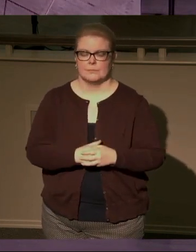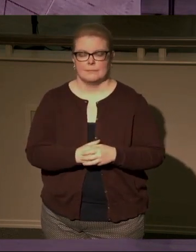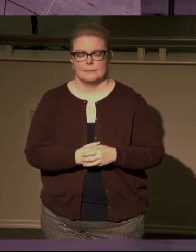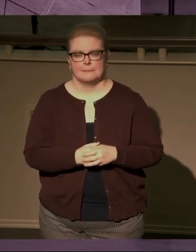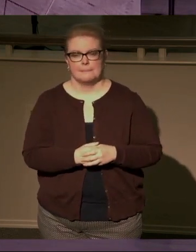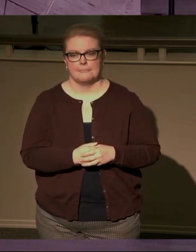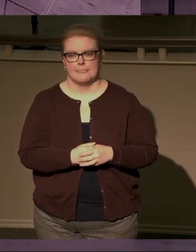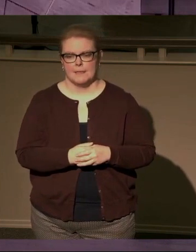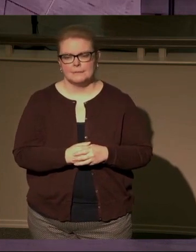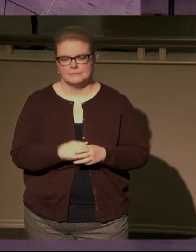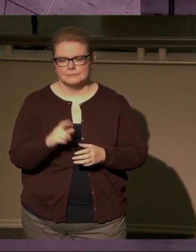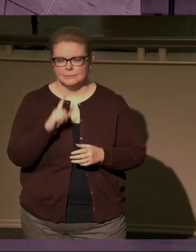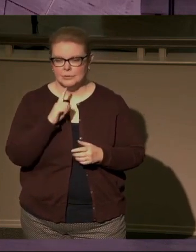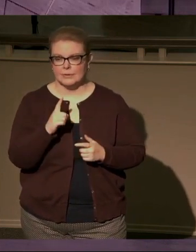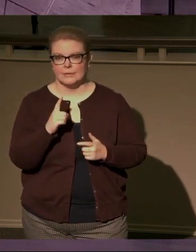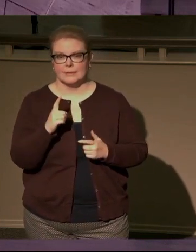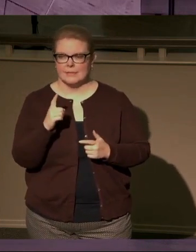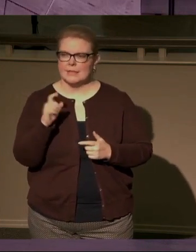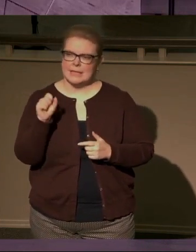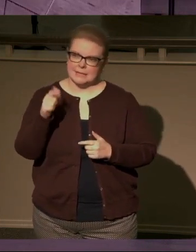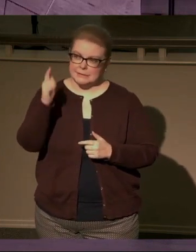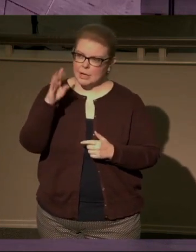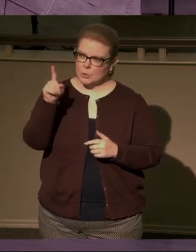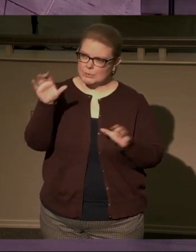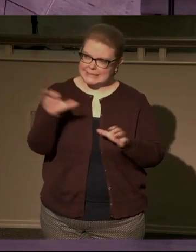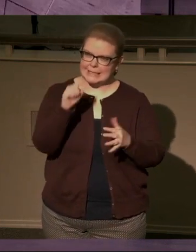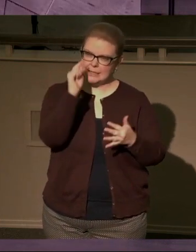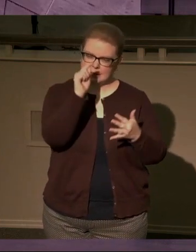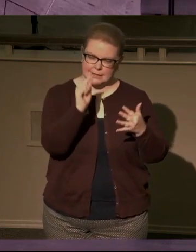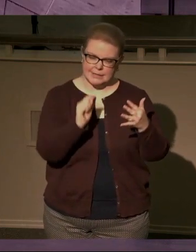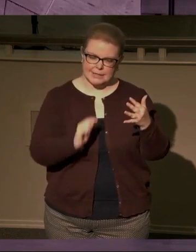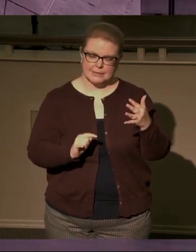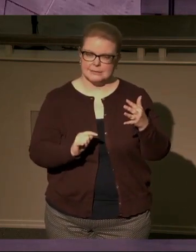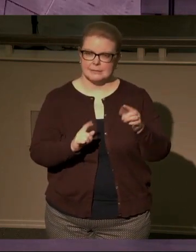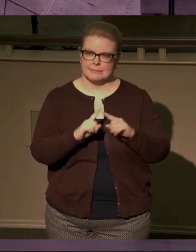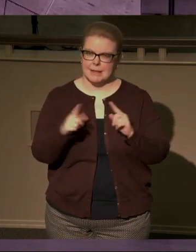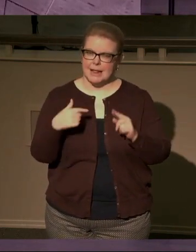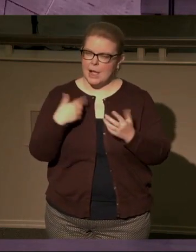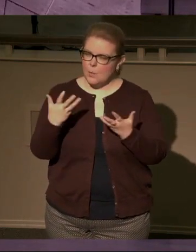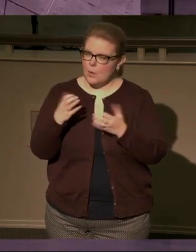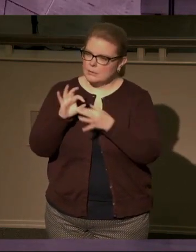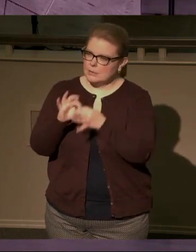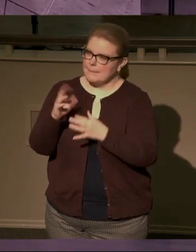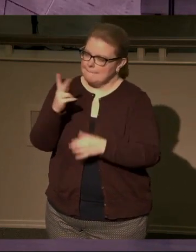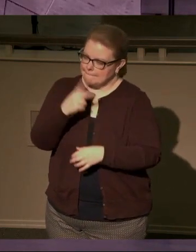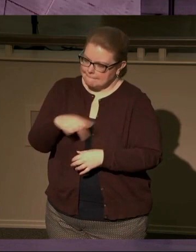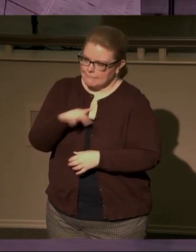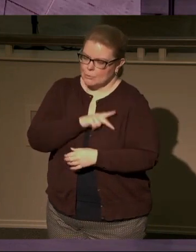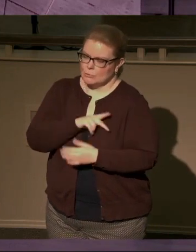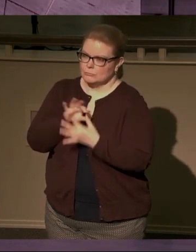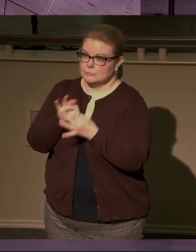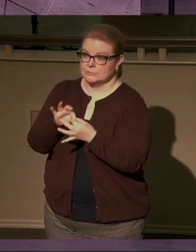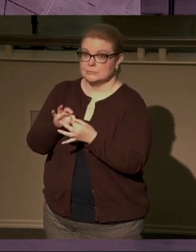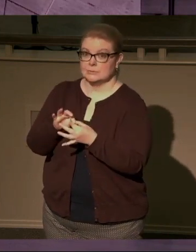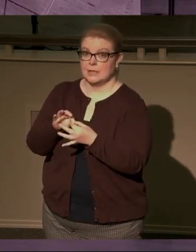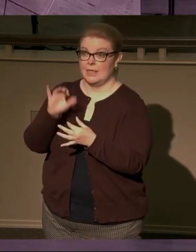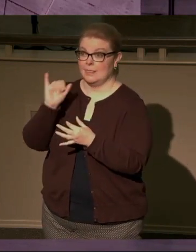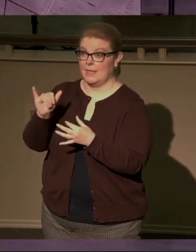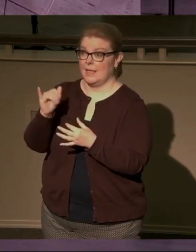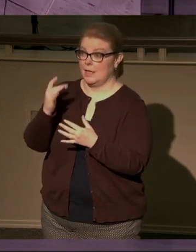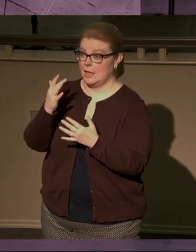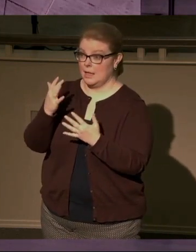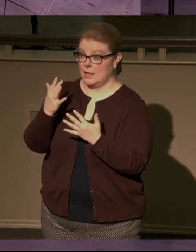I mean, yeah, there's all the big things you did, but like, I want to get this personally. And it's after that that Moses'